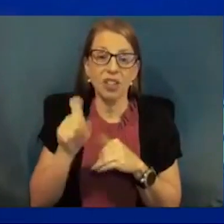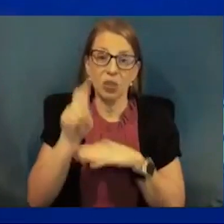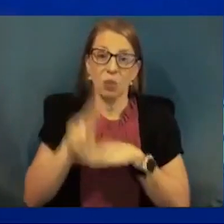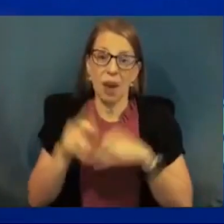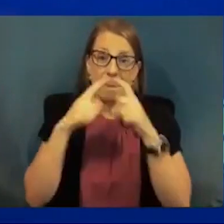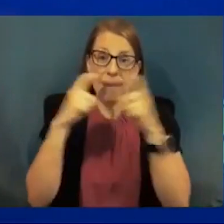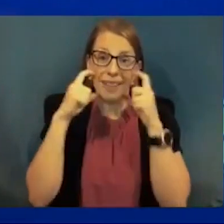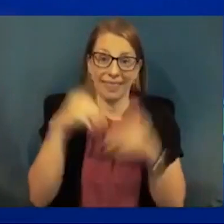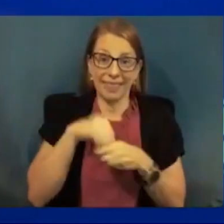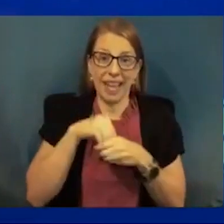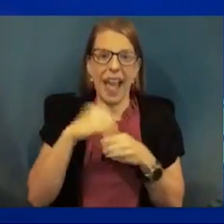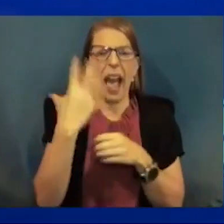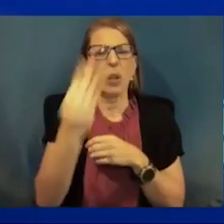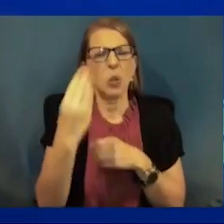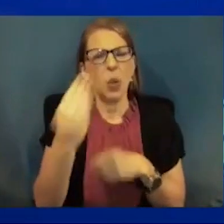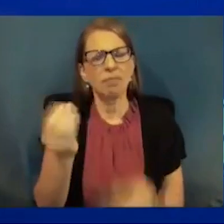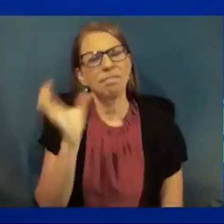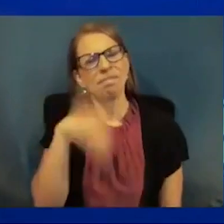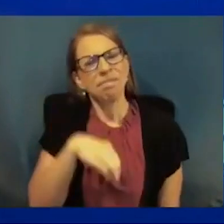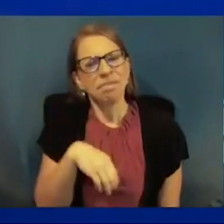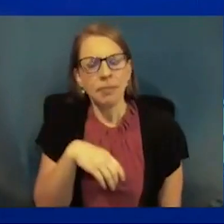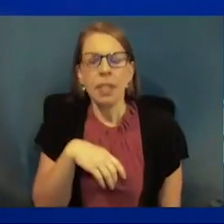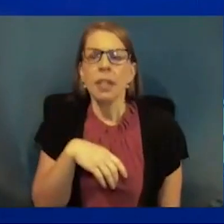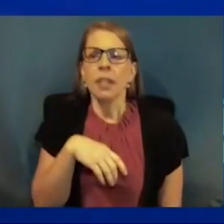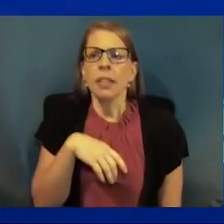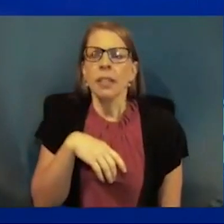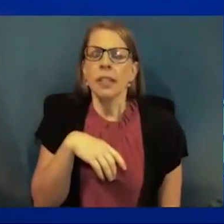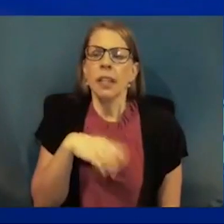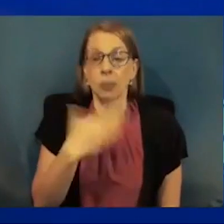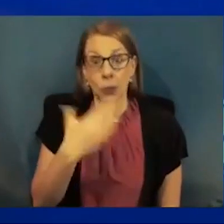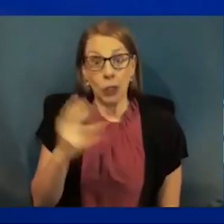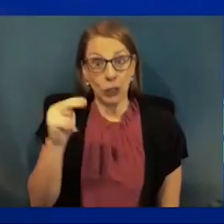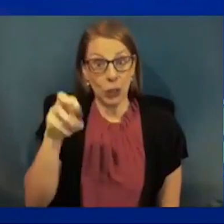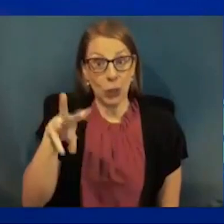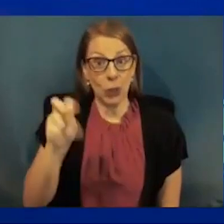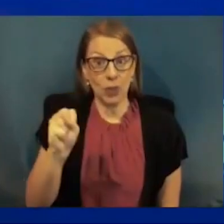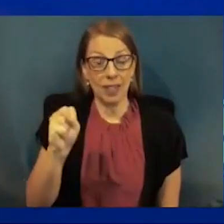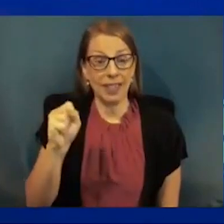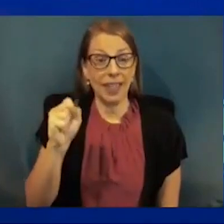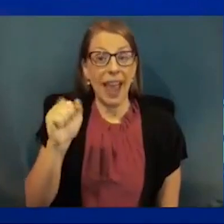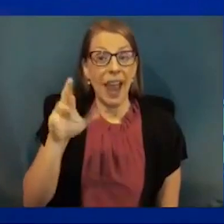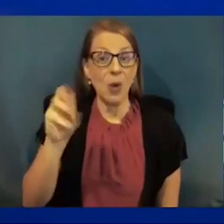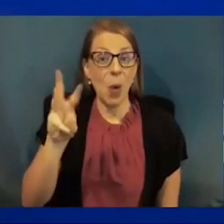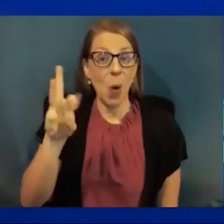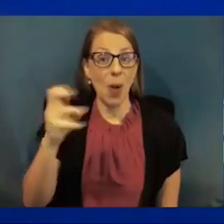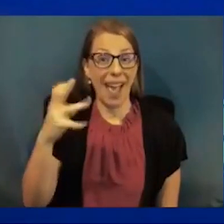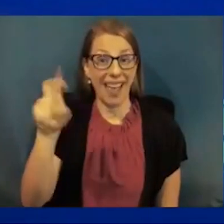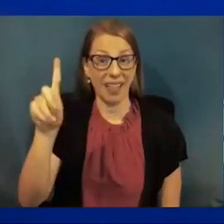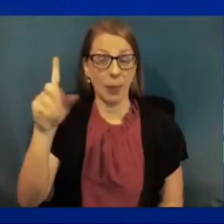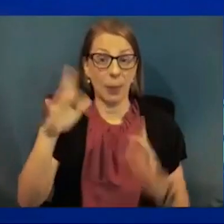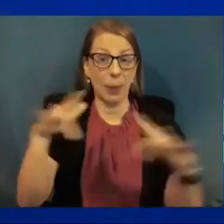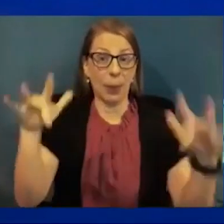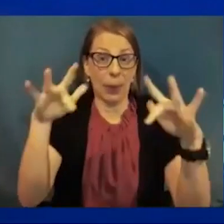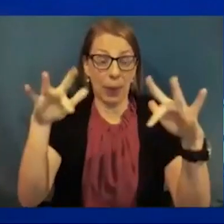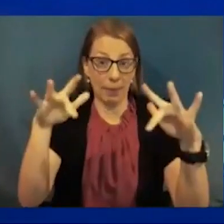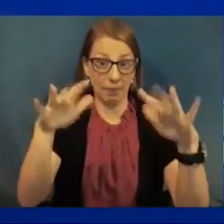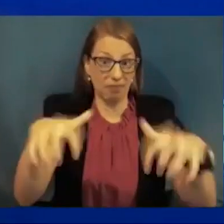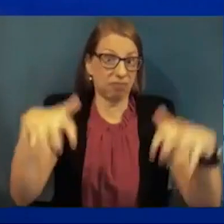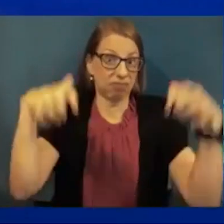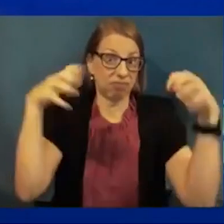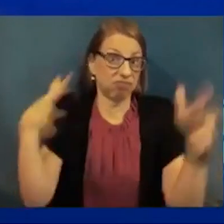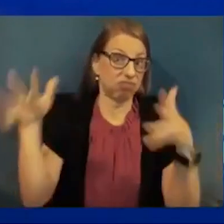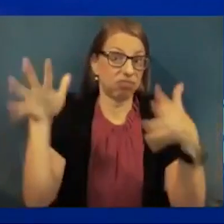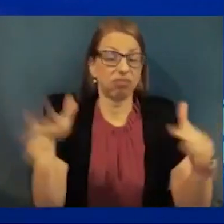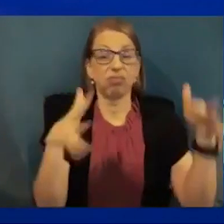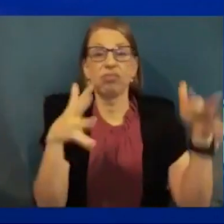funny one. The good news is that Arrowhead it is outside, right? Yeah. And there are a lot of winds, and your air disperses